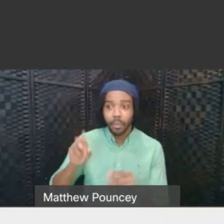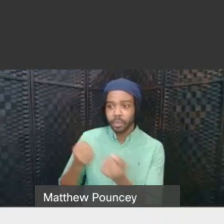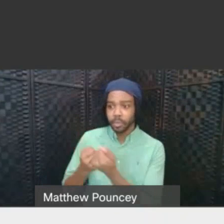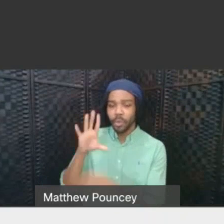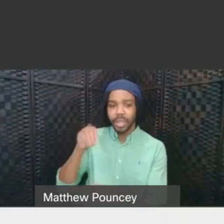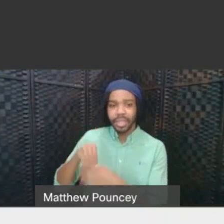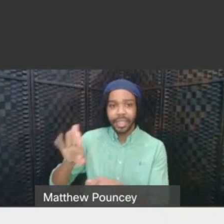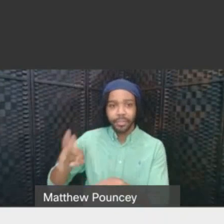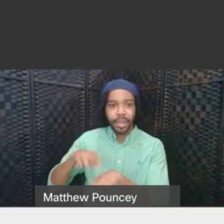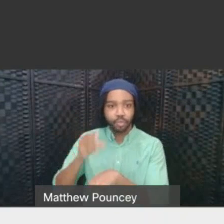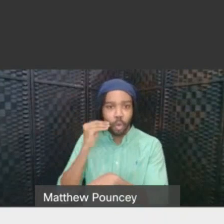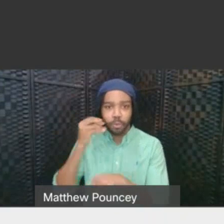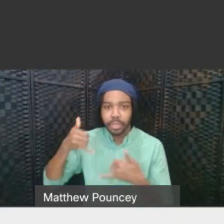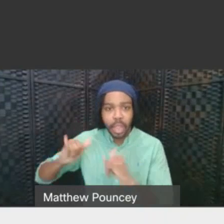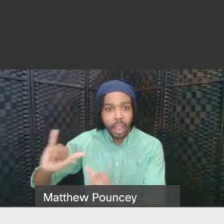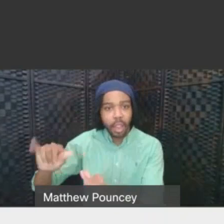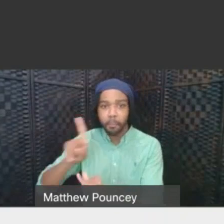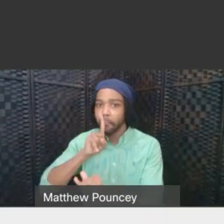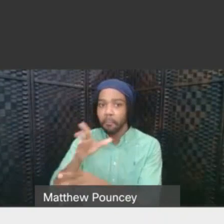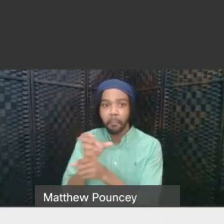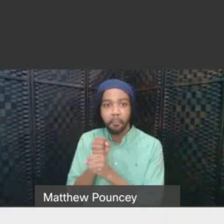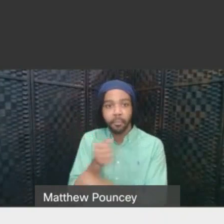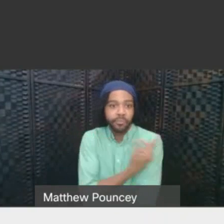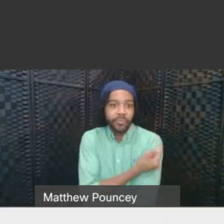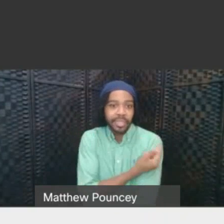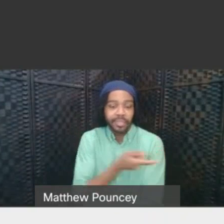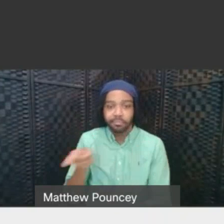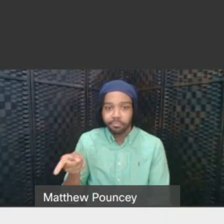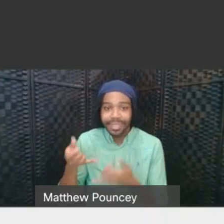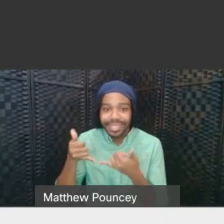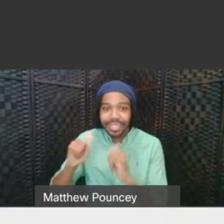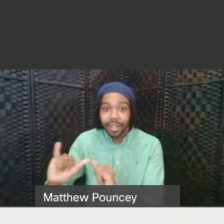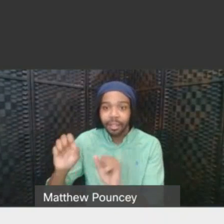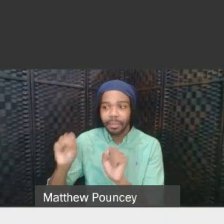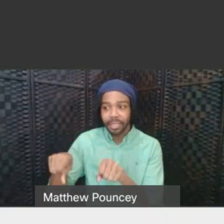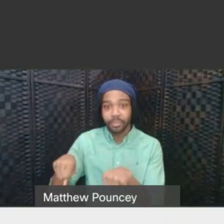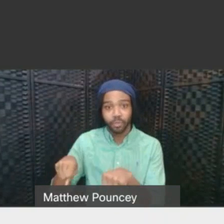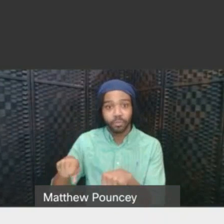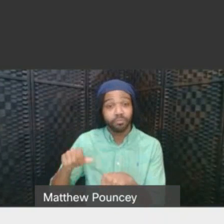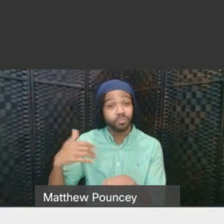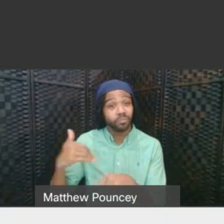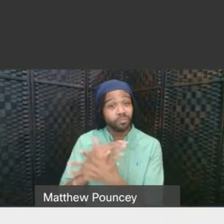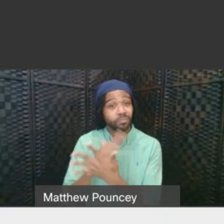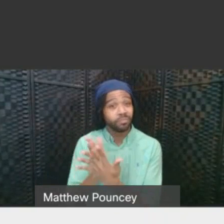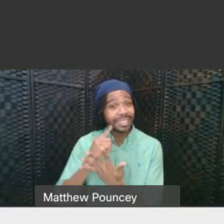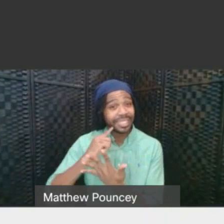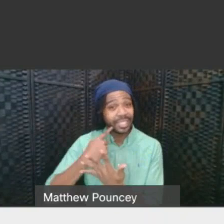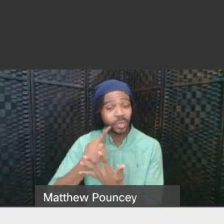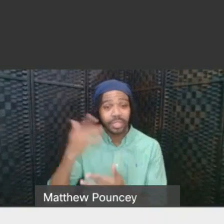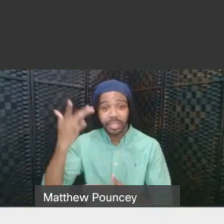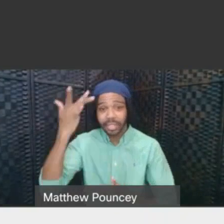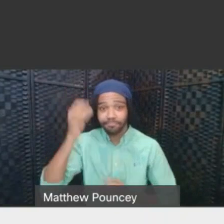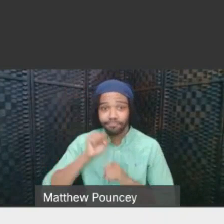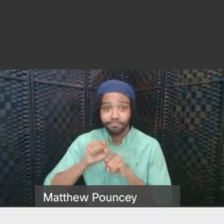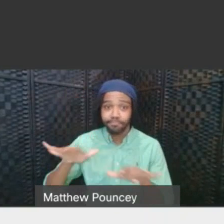not vaccinated, because this still has the potential to be a very serious illness. And there